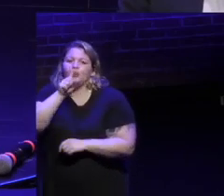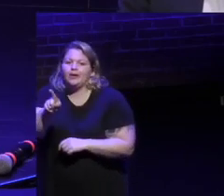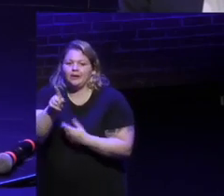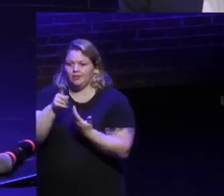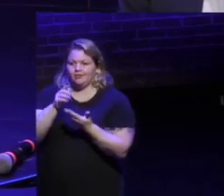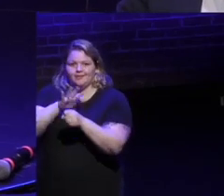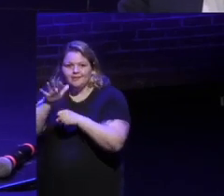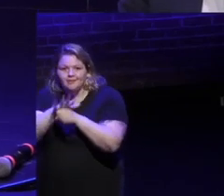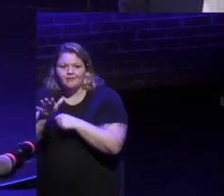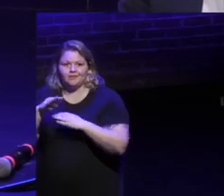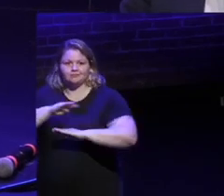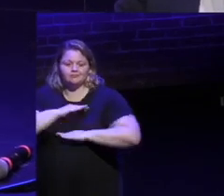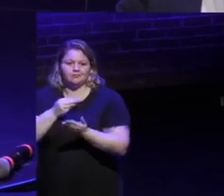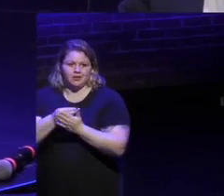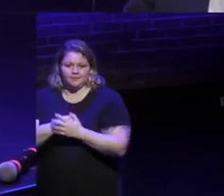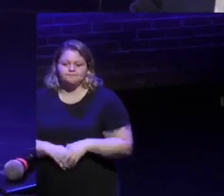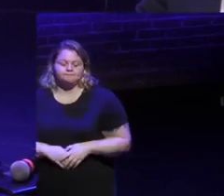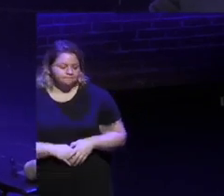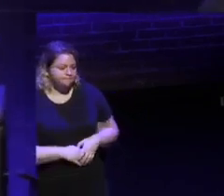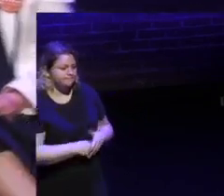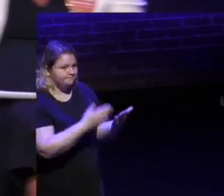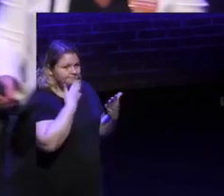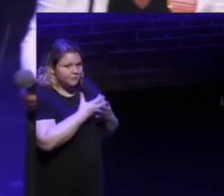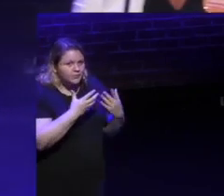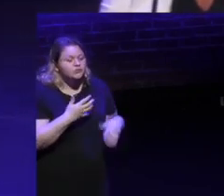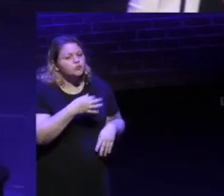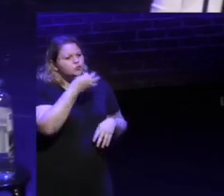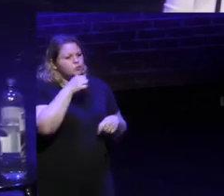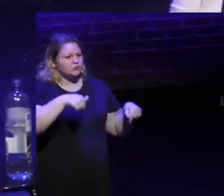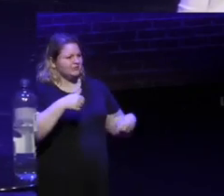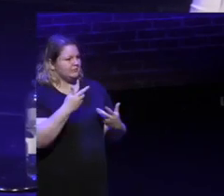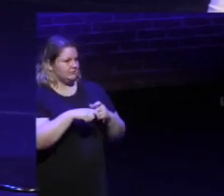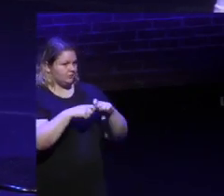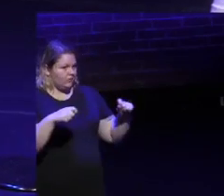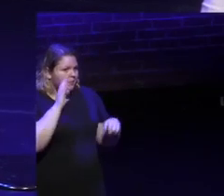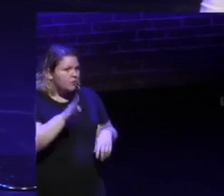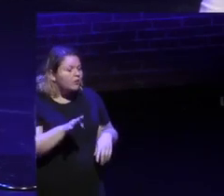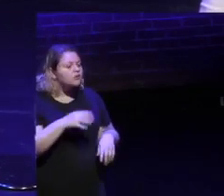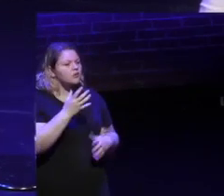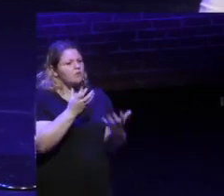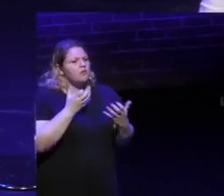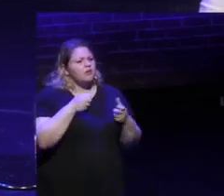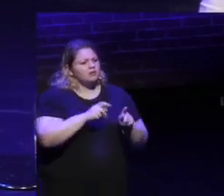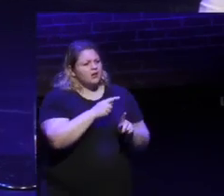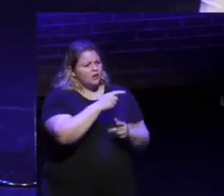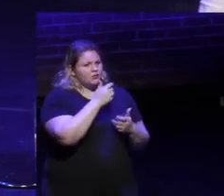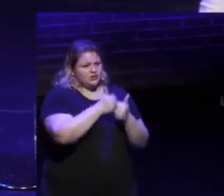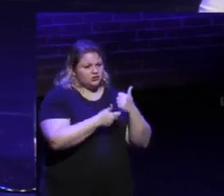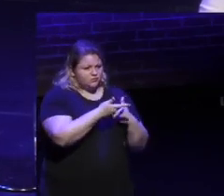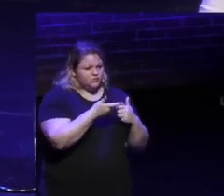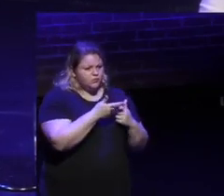Yes. So we are nearing the end of this portion of the program, and I just want to give a moment for each of you, if you have any closing